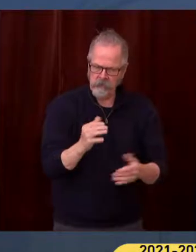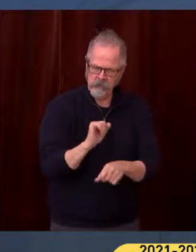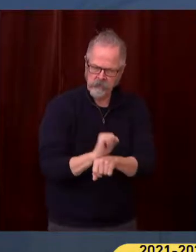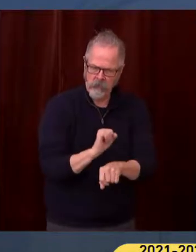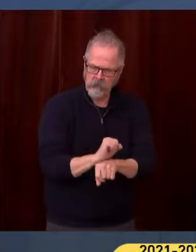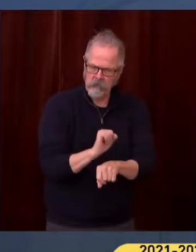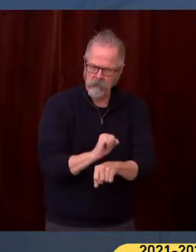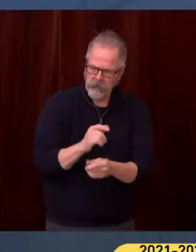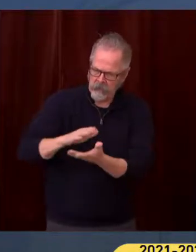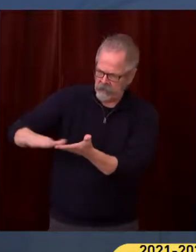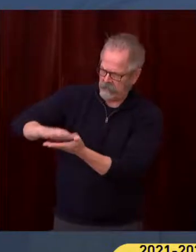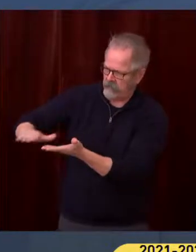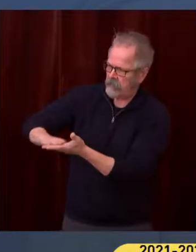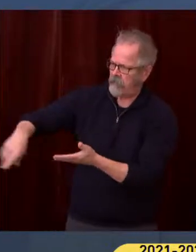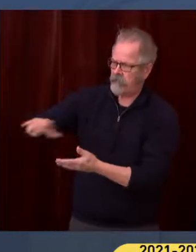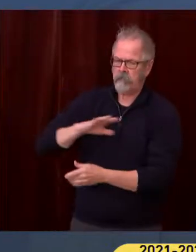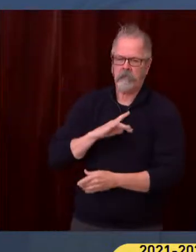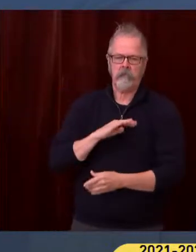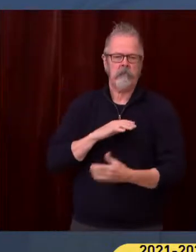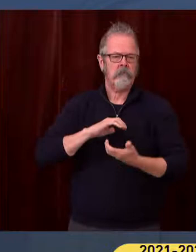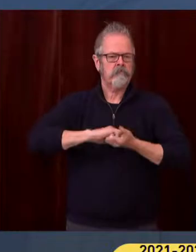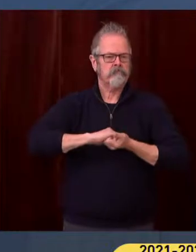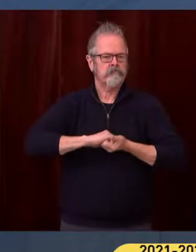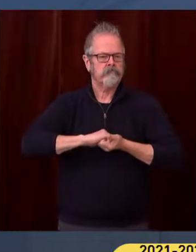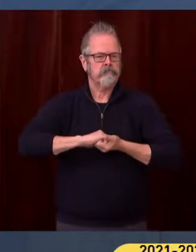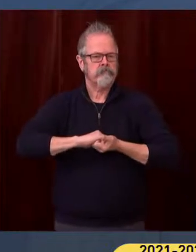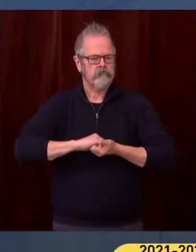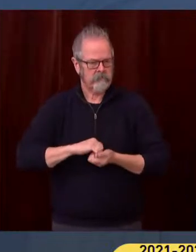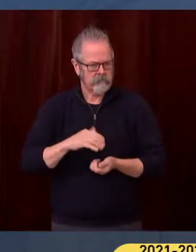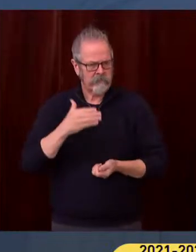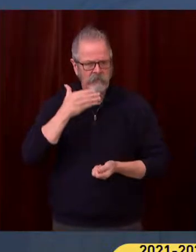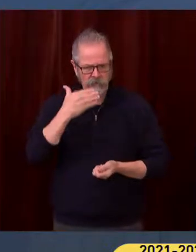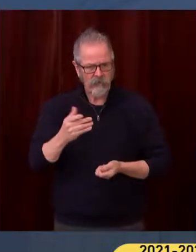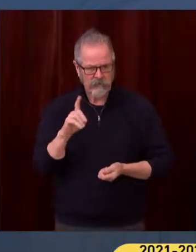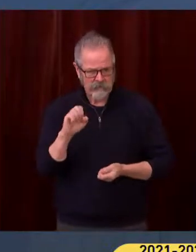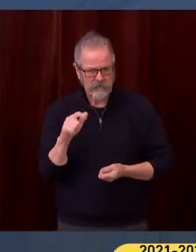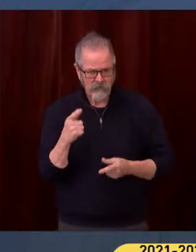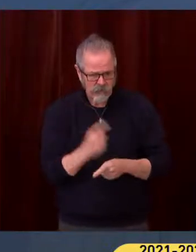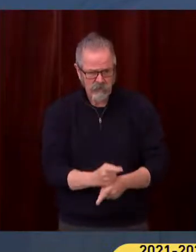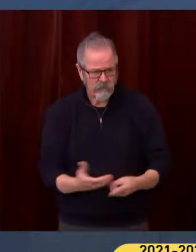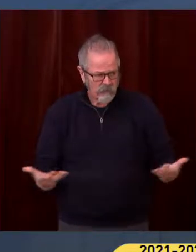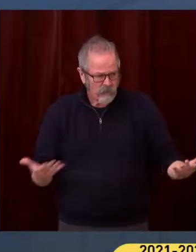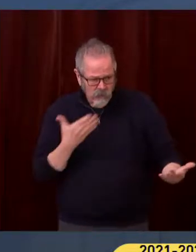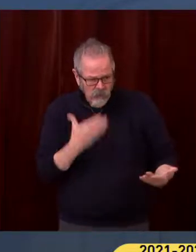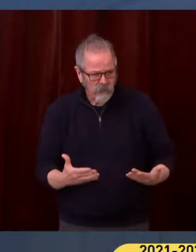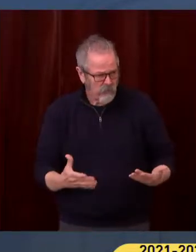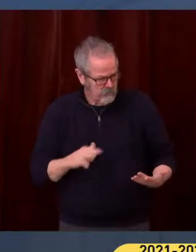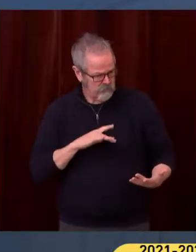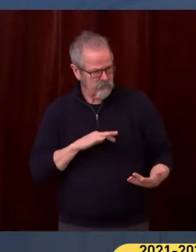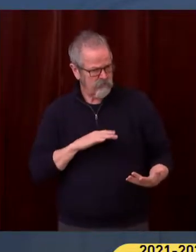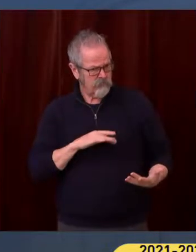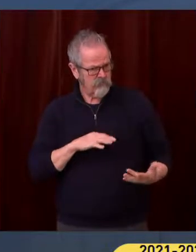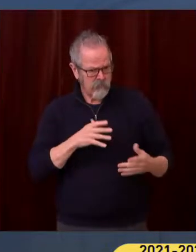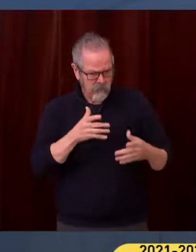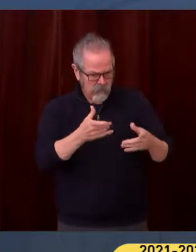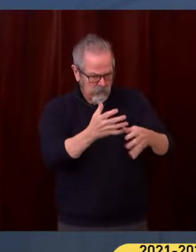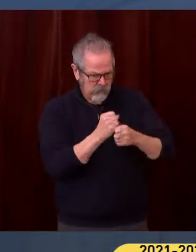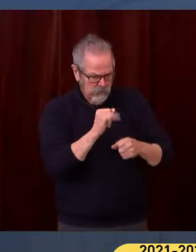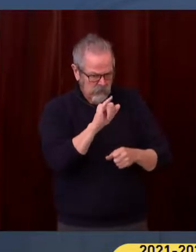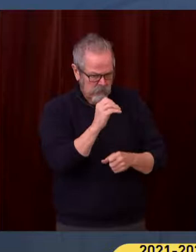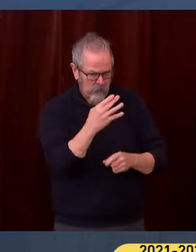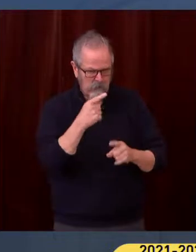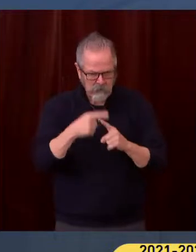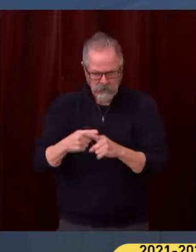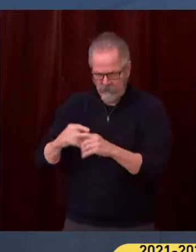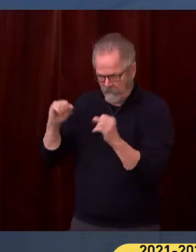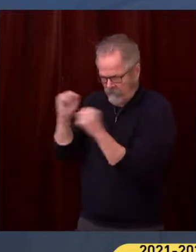recognize a good deal when we see one so that we can grow what has been one of the best economies in the United States. So we can fight